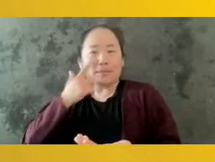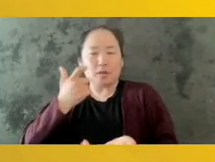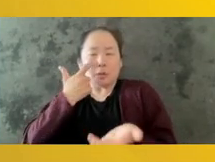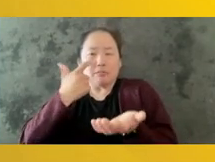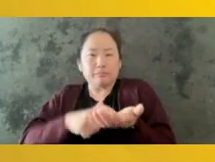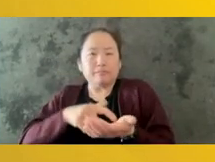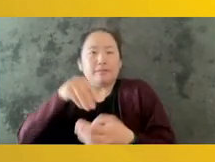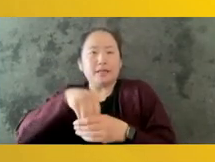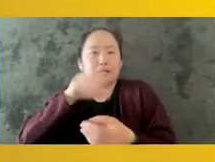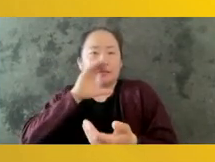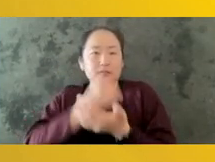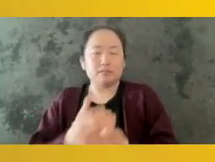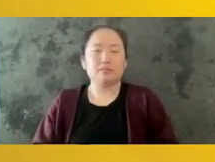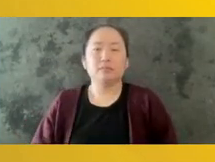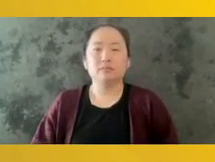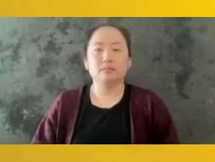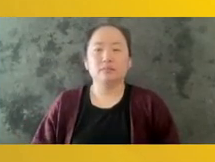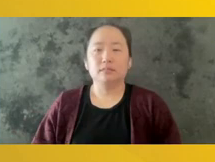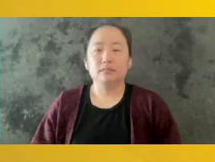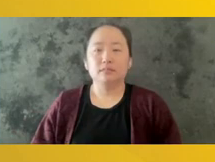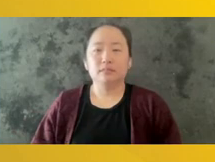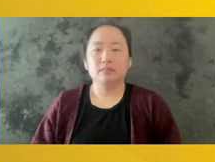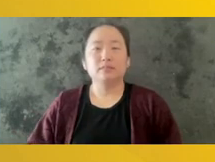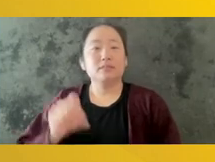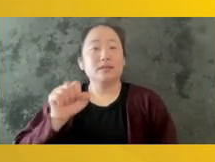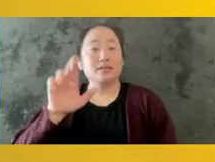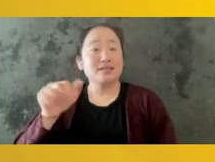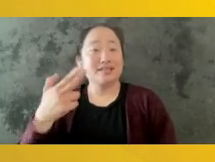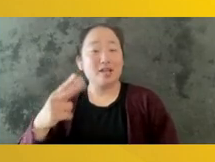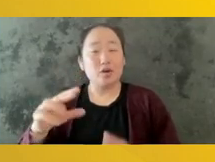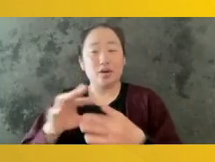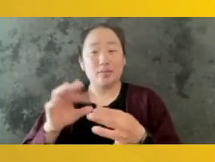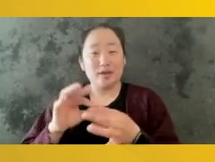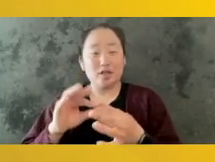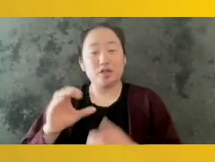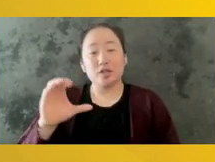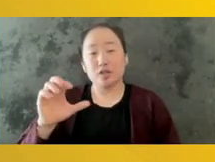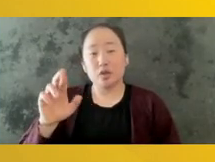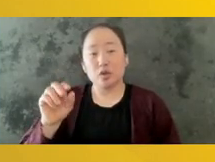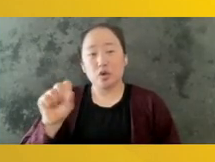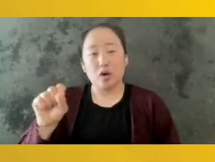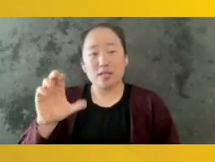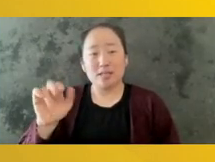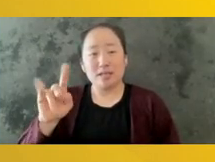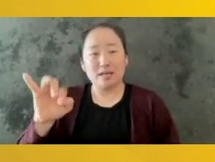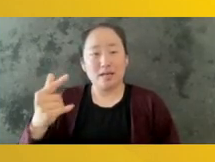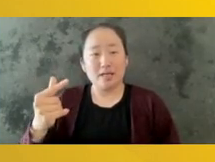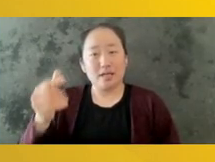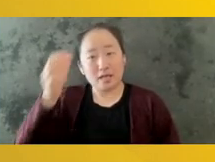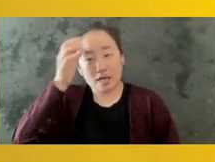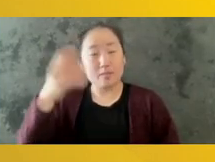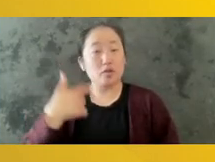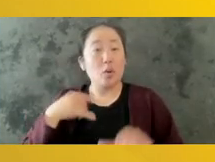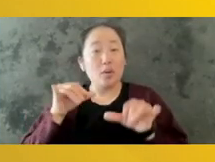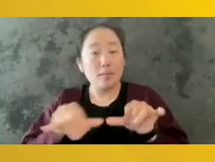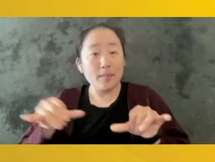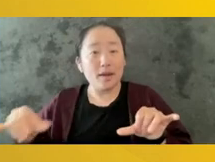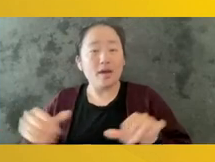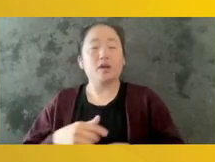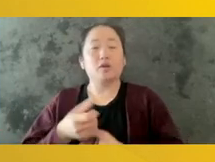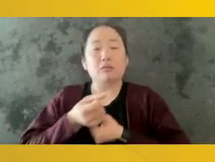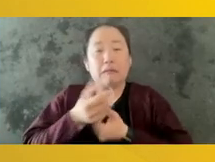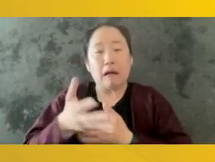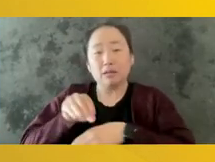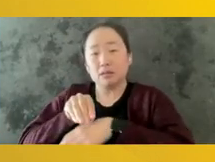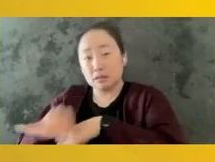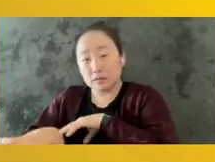photographs. Sarah mentioned earlier the cross-cutting concepts such as pattern recognition and cause and effect, and we can apply those same